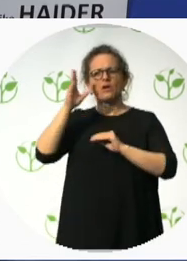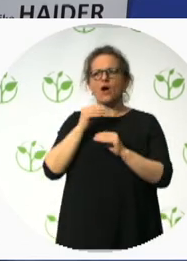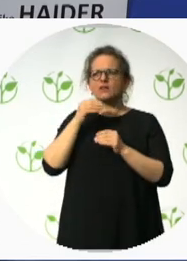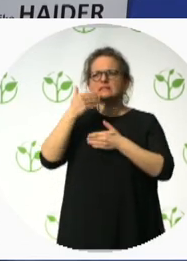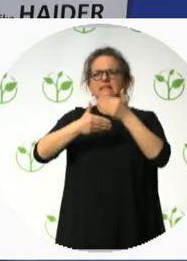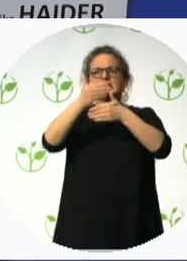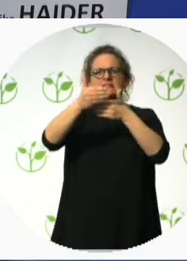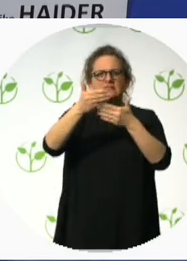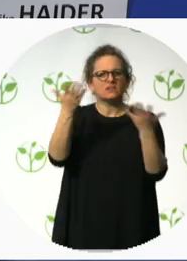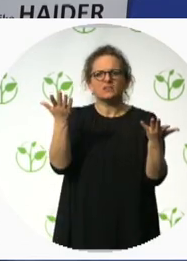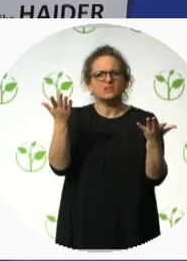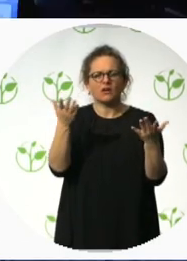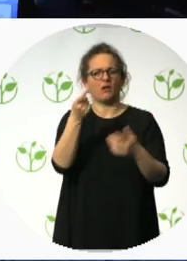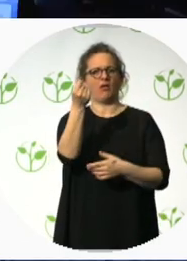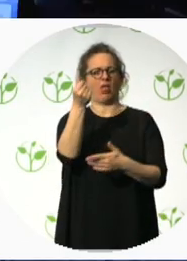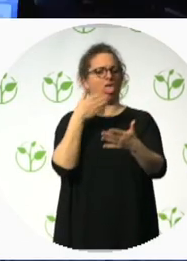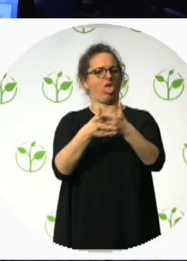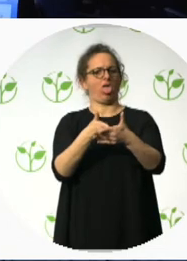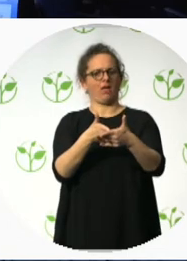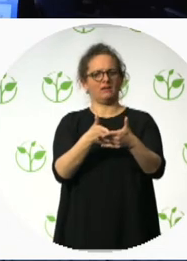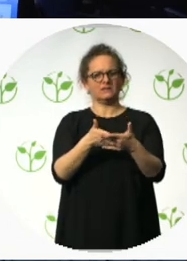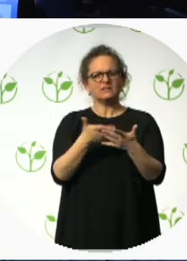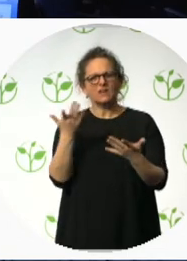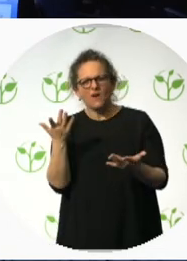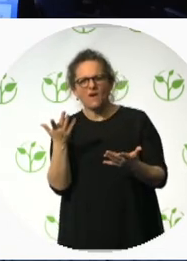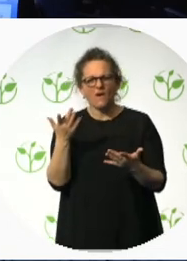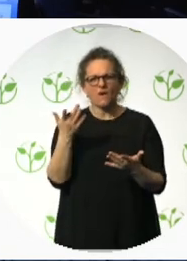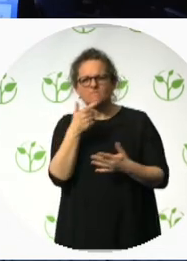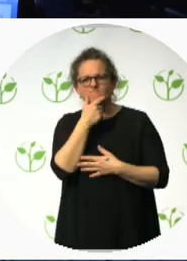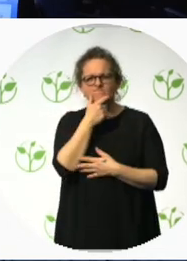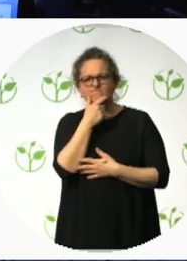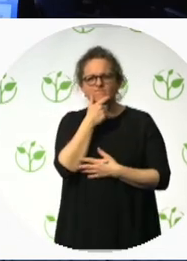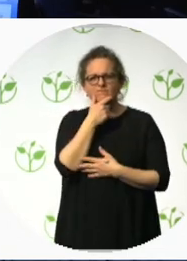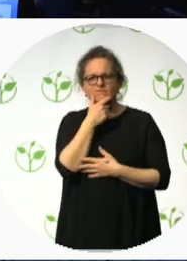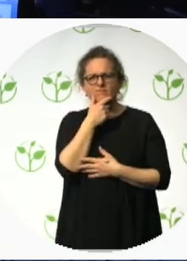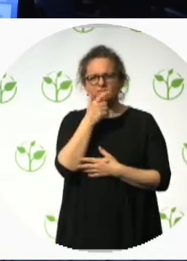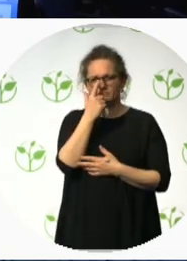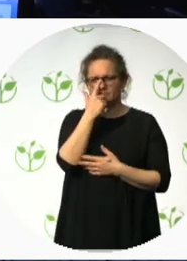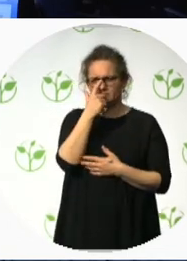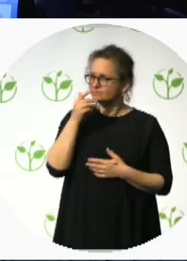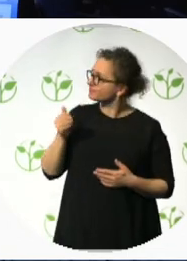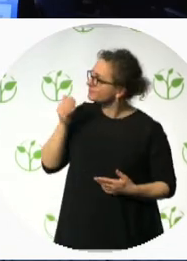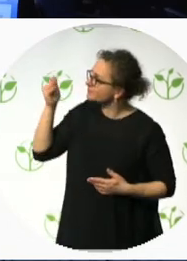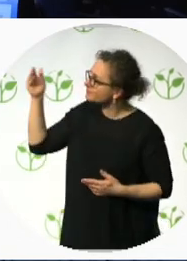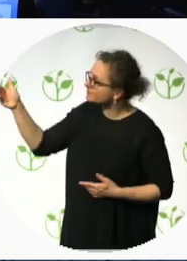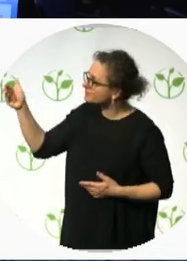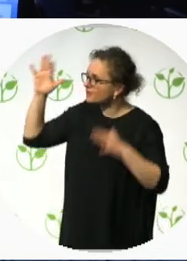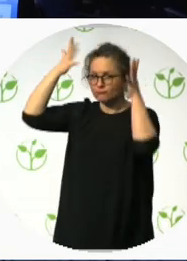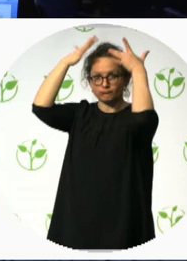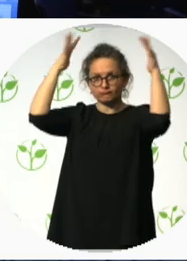Thanks very much. And I know, Corinne, you had experience of this in the States, didn't you, within private business?